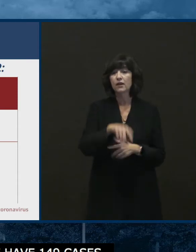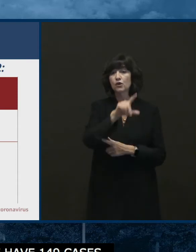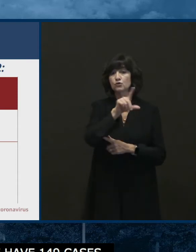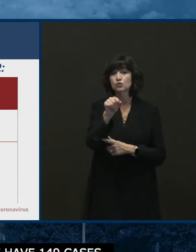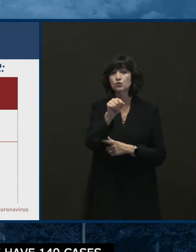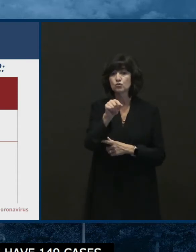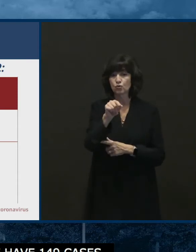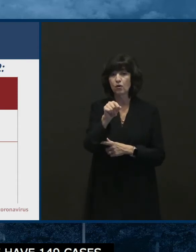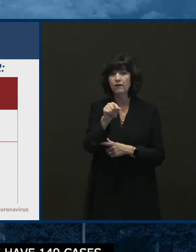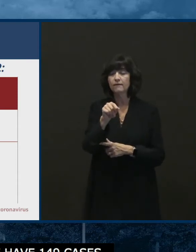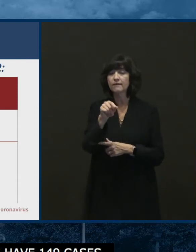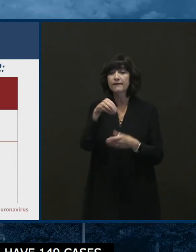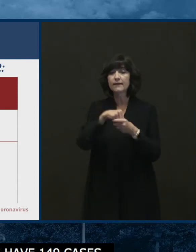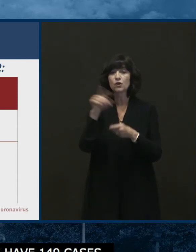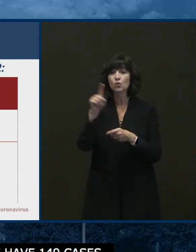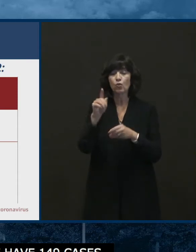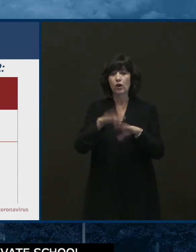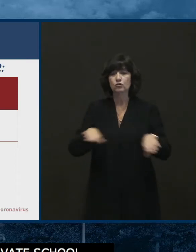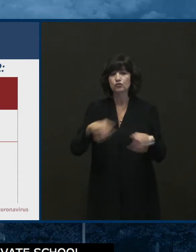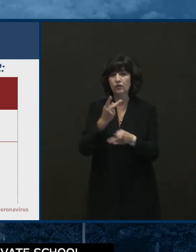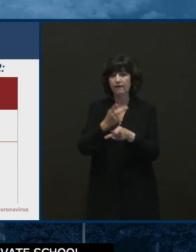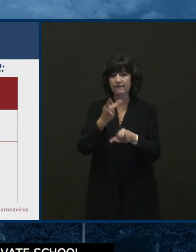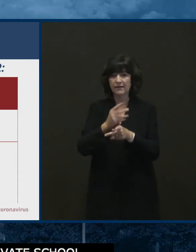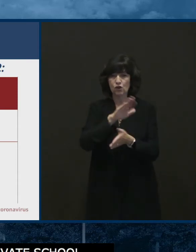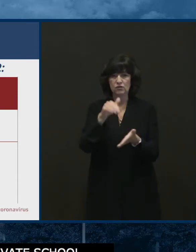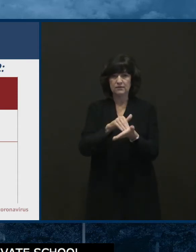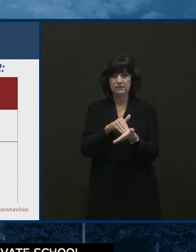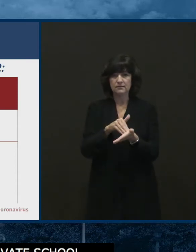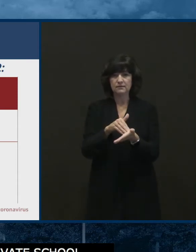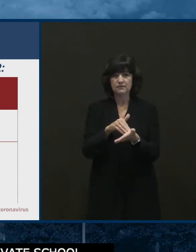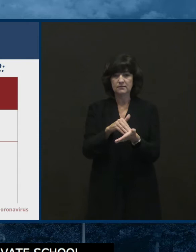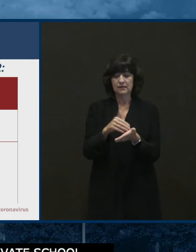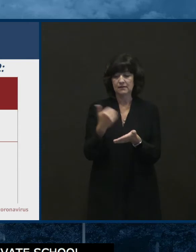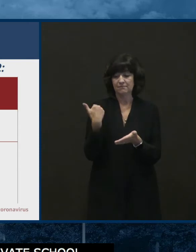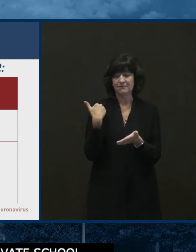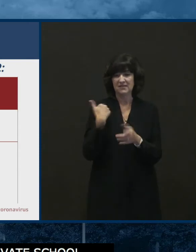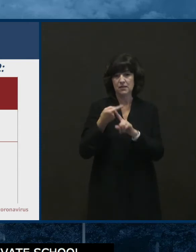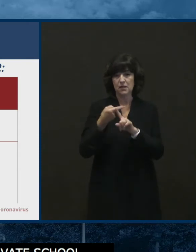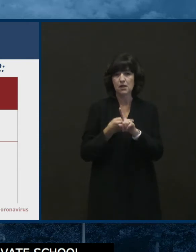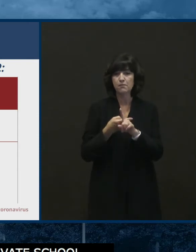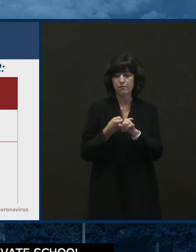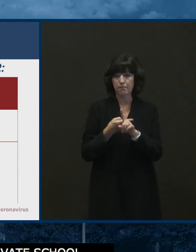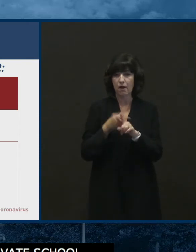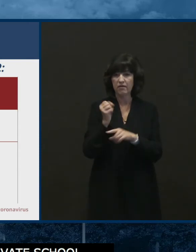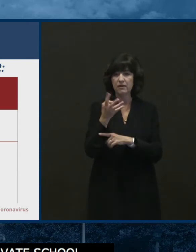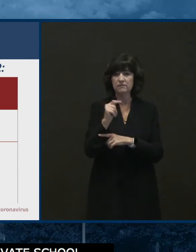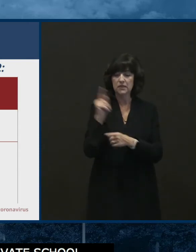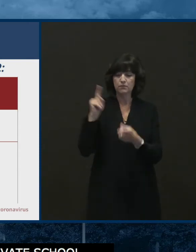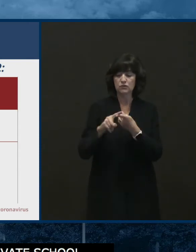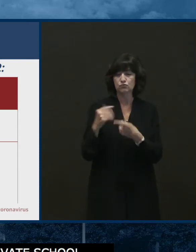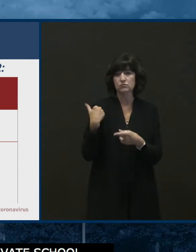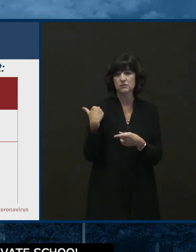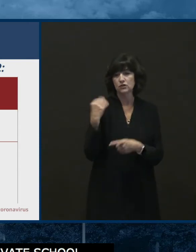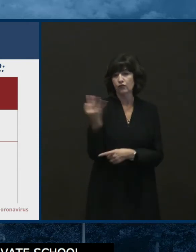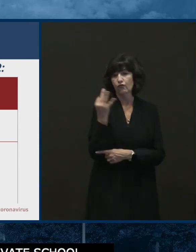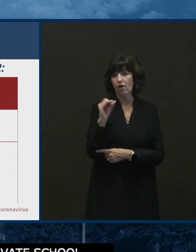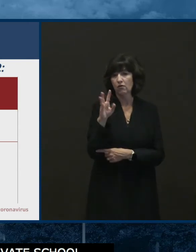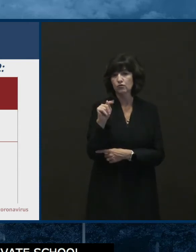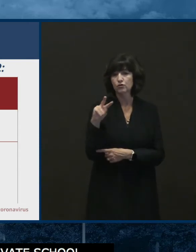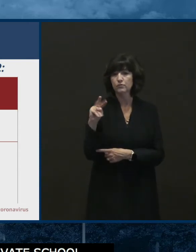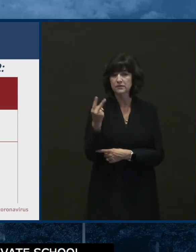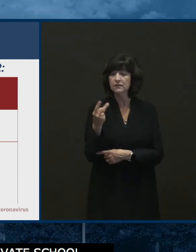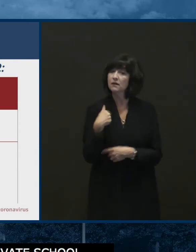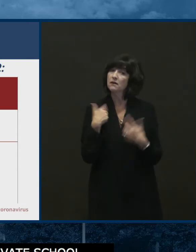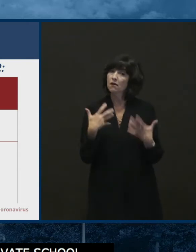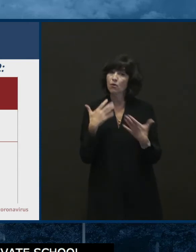Care Center students or educators in the month of September through last Friday. I want to take this opportunity to again thank our